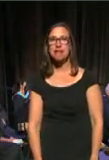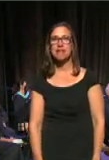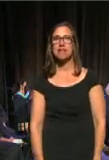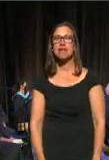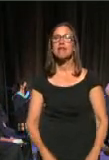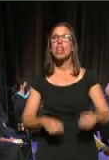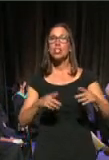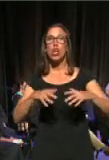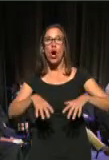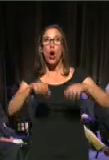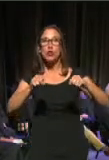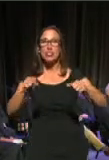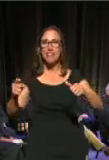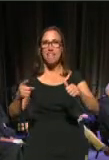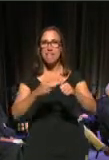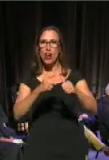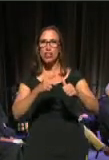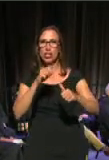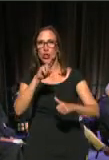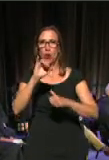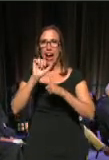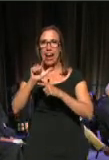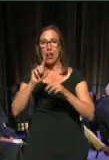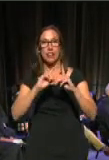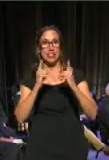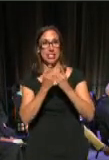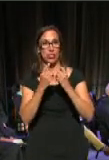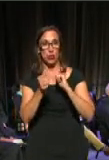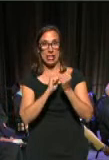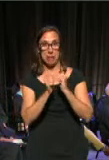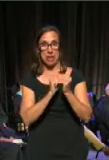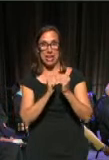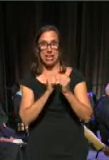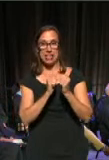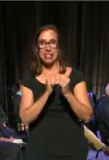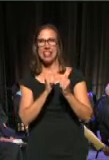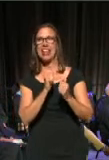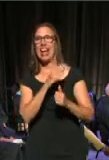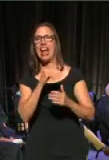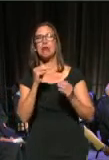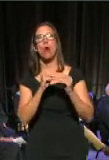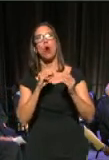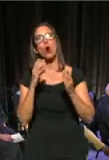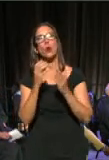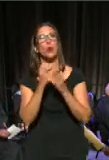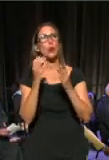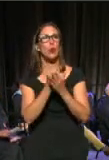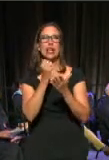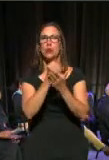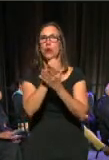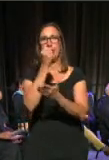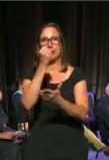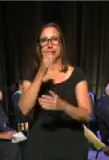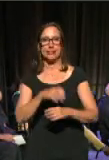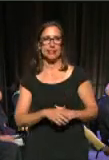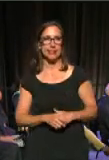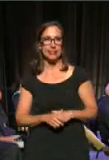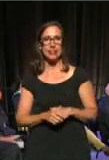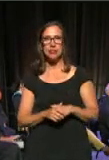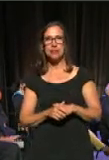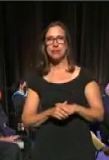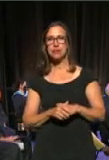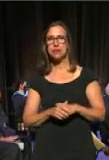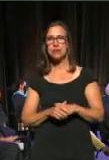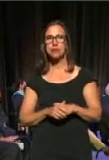to hosting our first UIL district meet, and many more wins throughout our senior year.